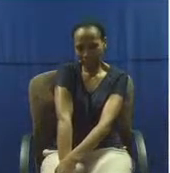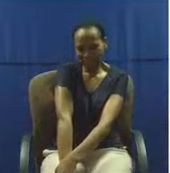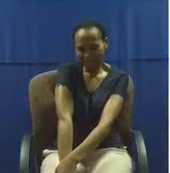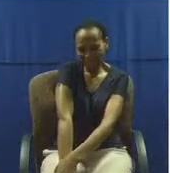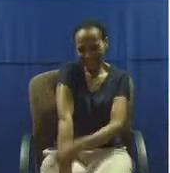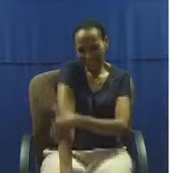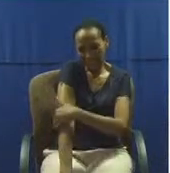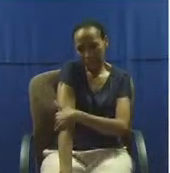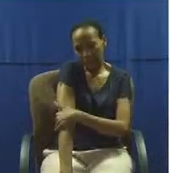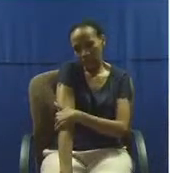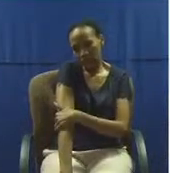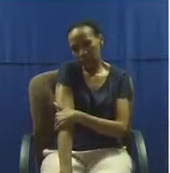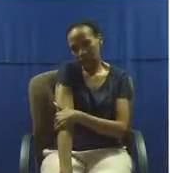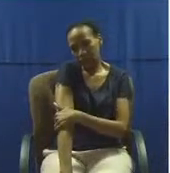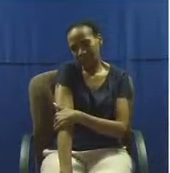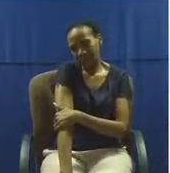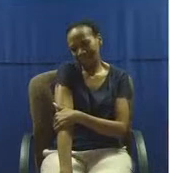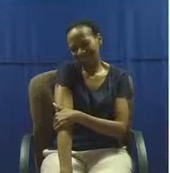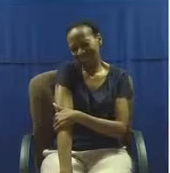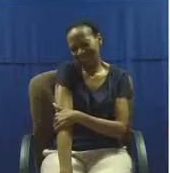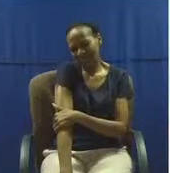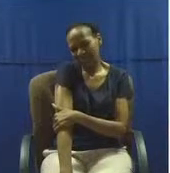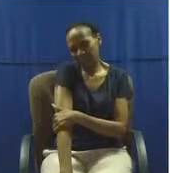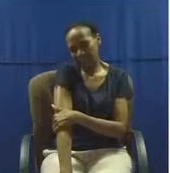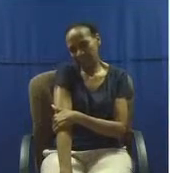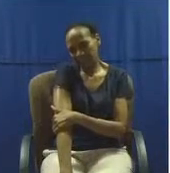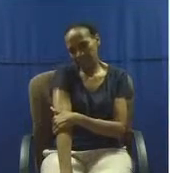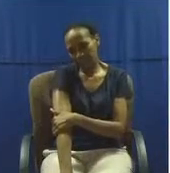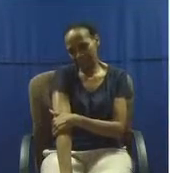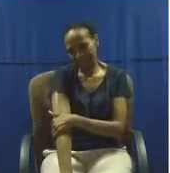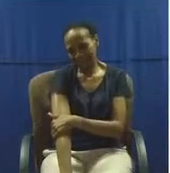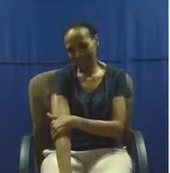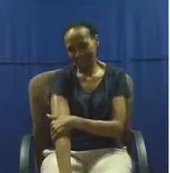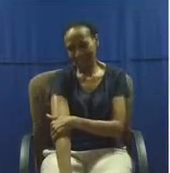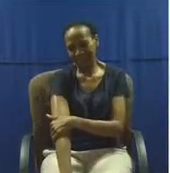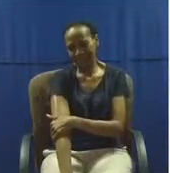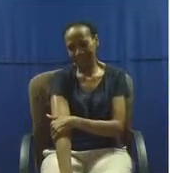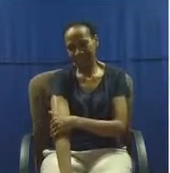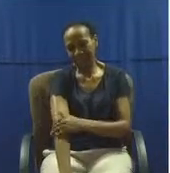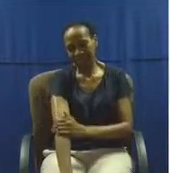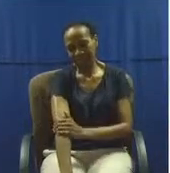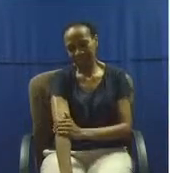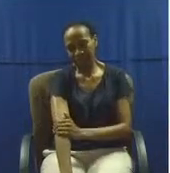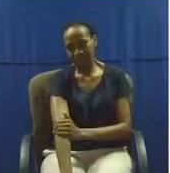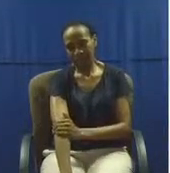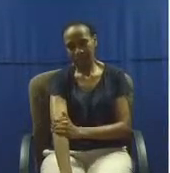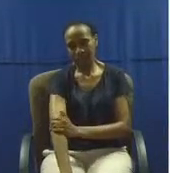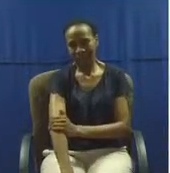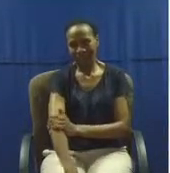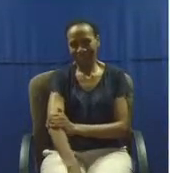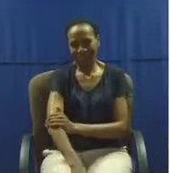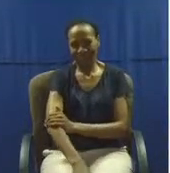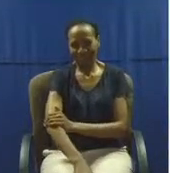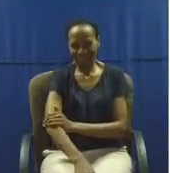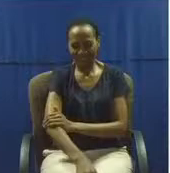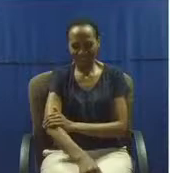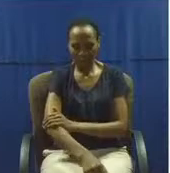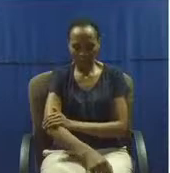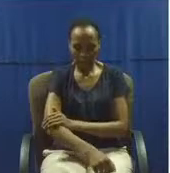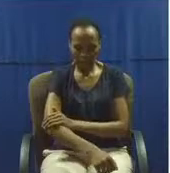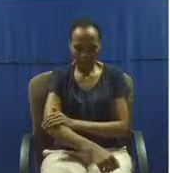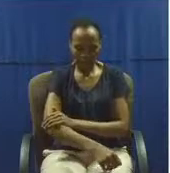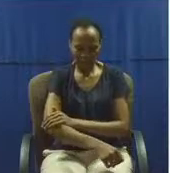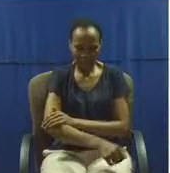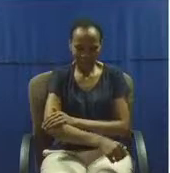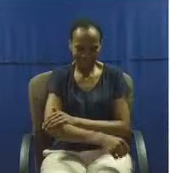that you just go around flaunting without exercising it in a rational manner. No one has ever questioned